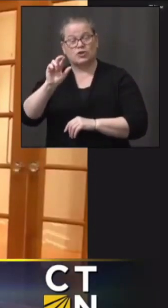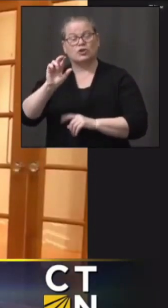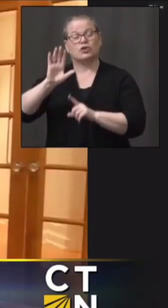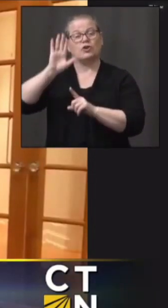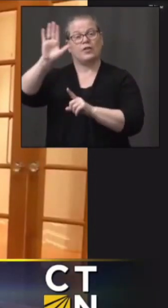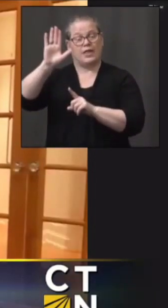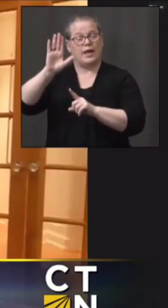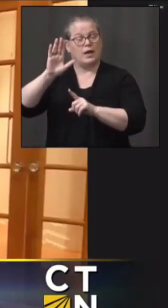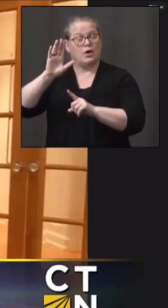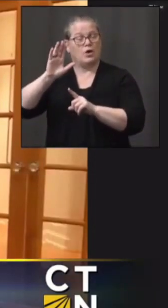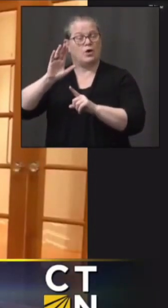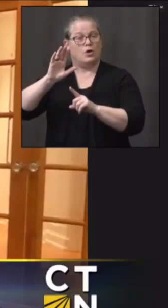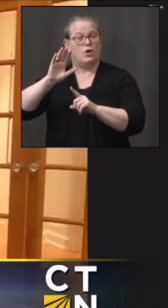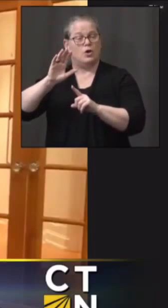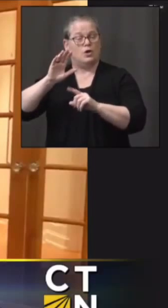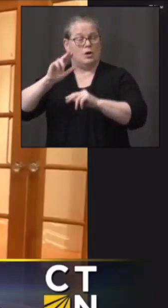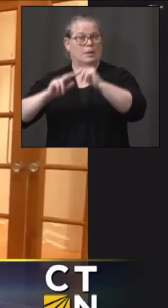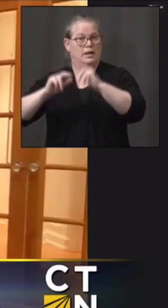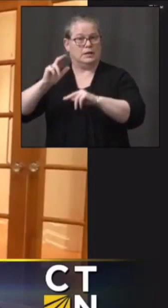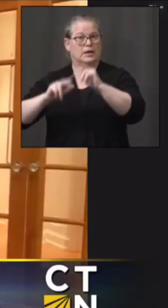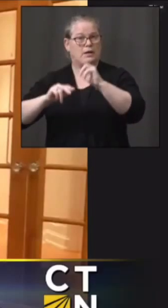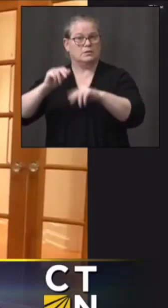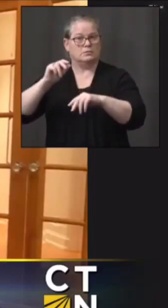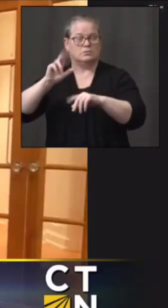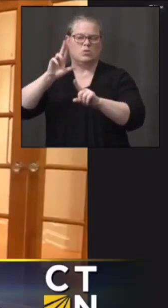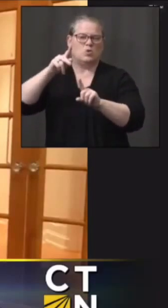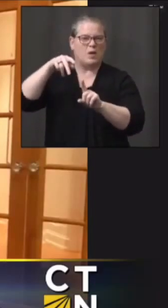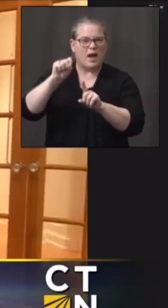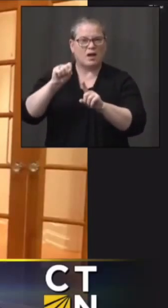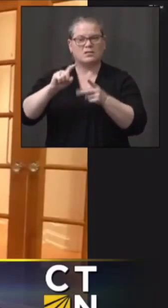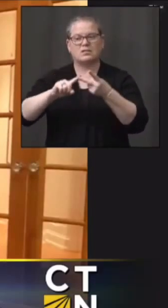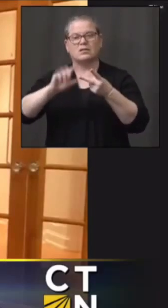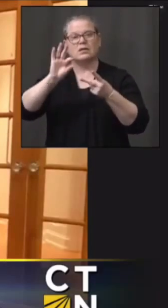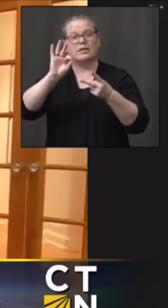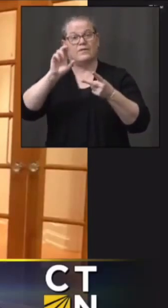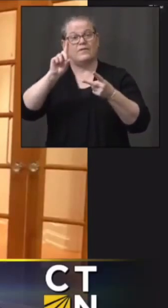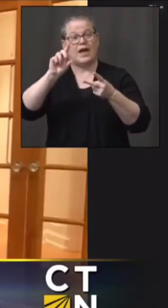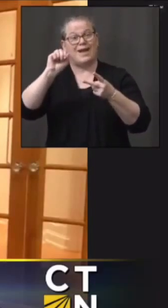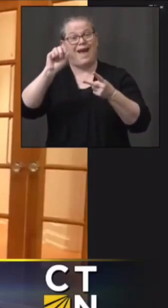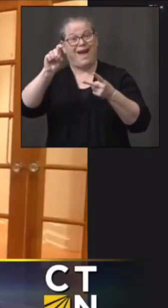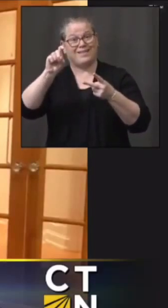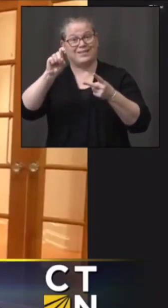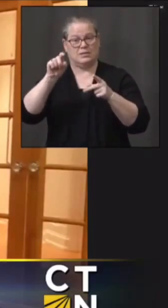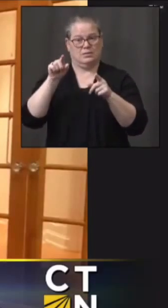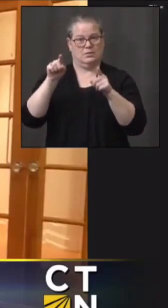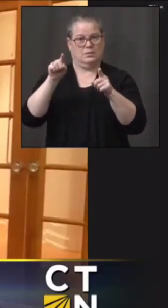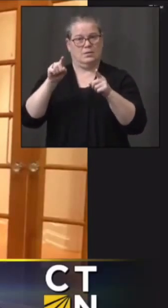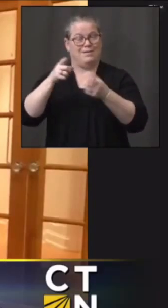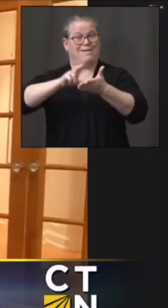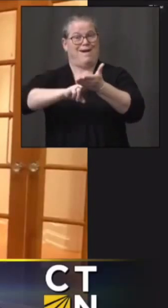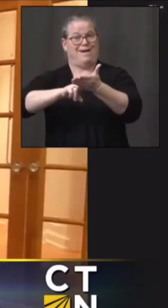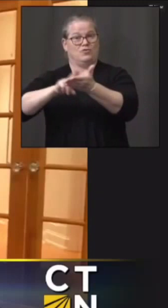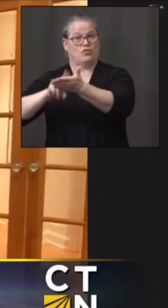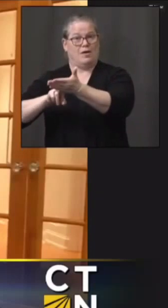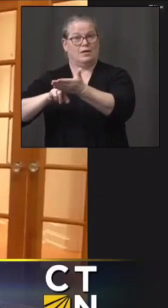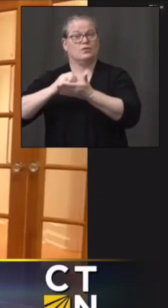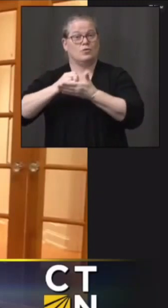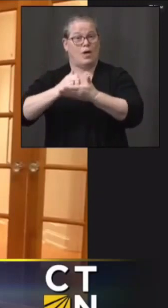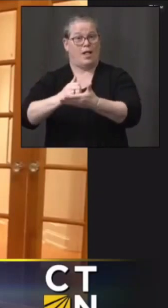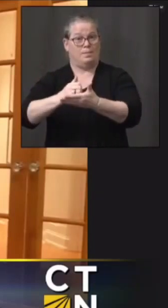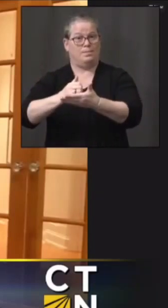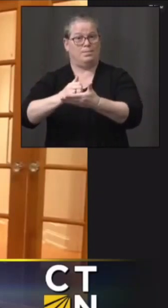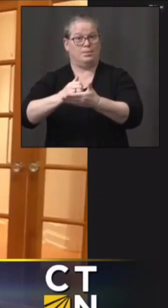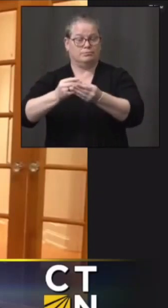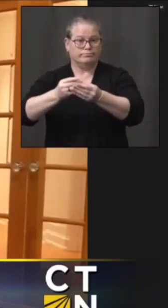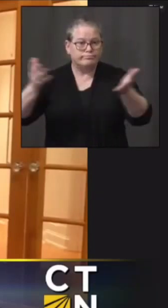warehouse via UPS and FedEx actually have contracts to help distribute. You may have read that they have GPS devices in